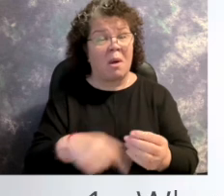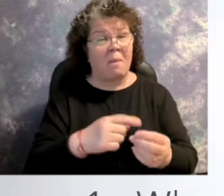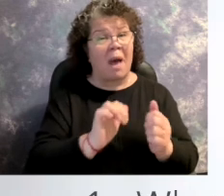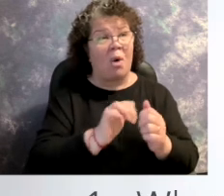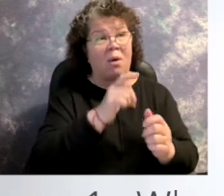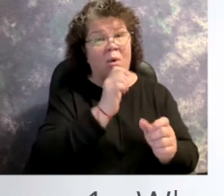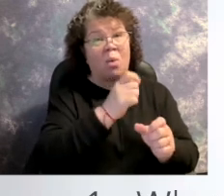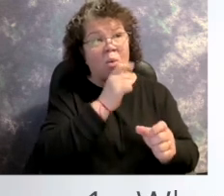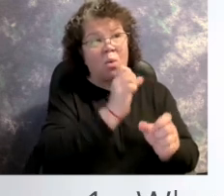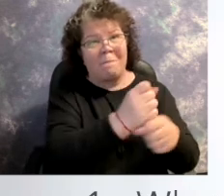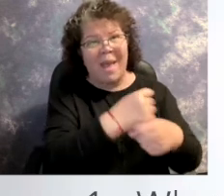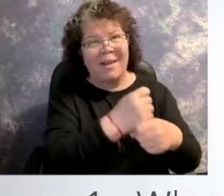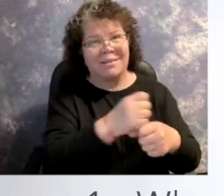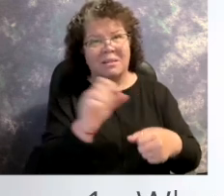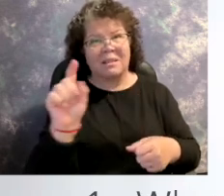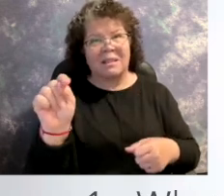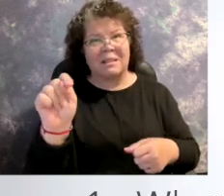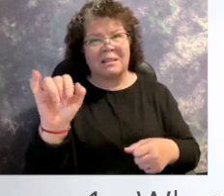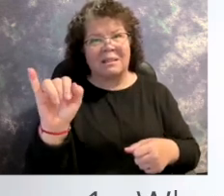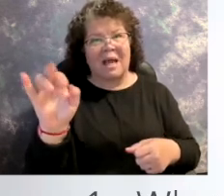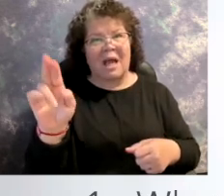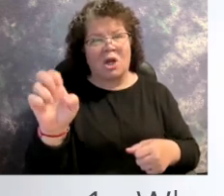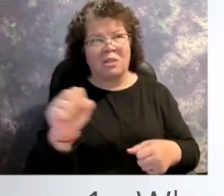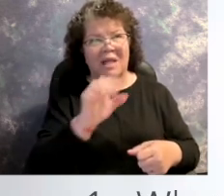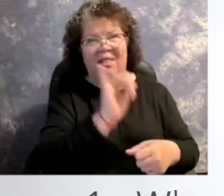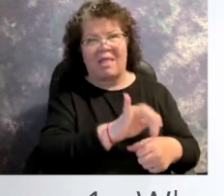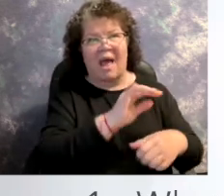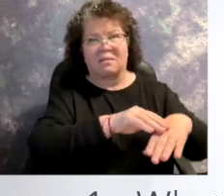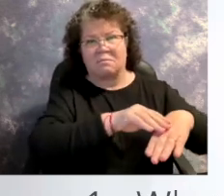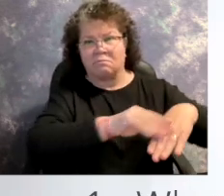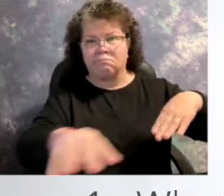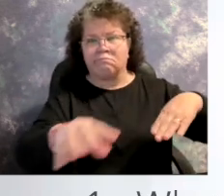and how it is influenced to really toxic pollutants.